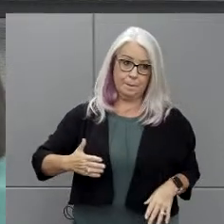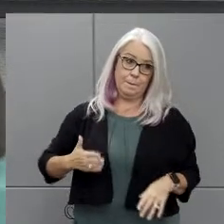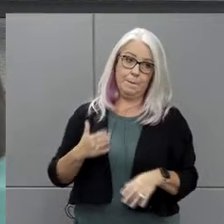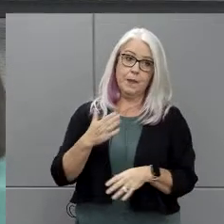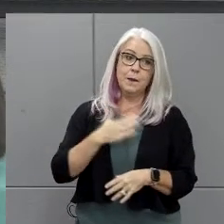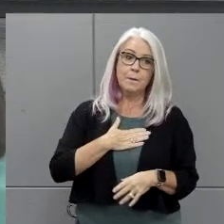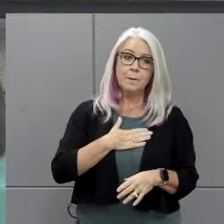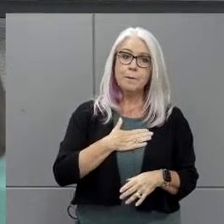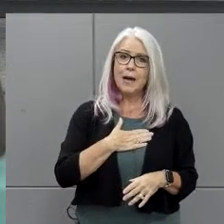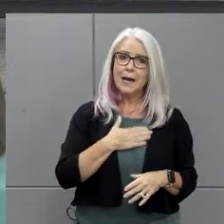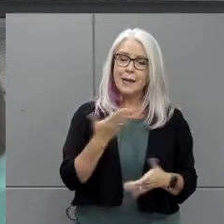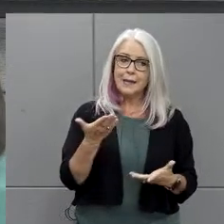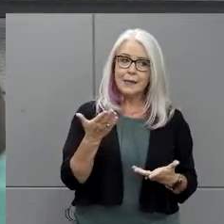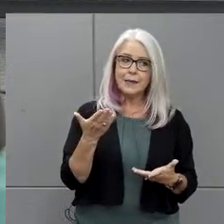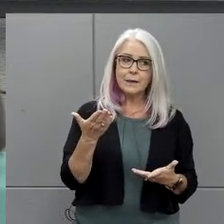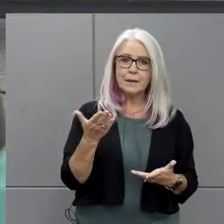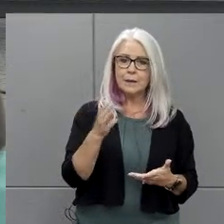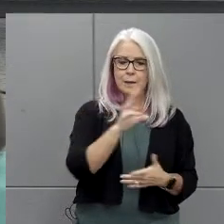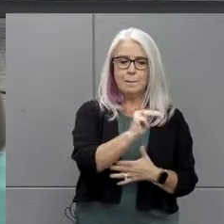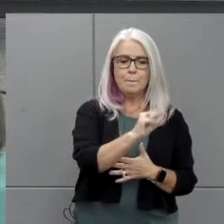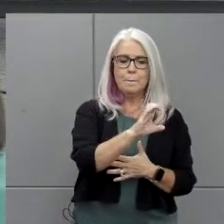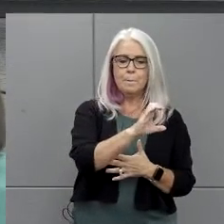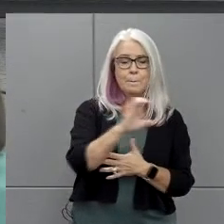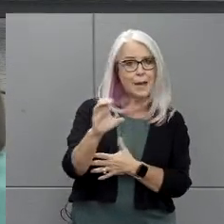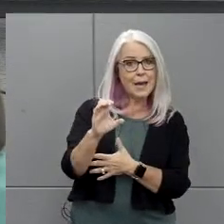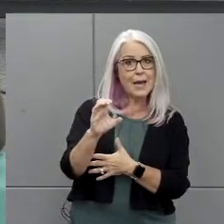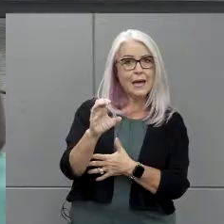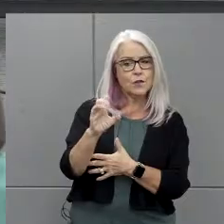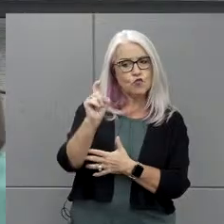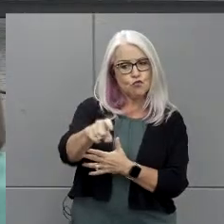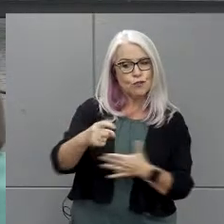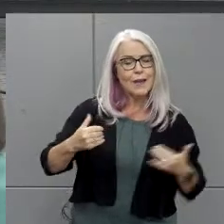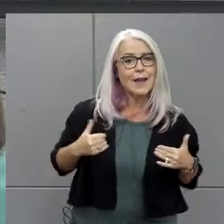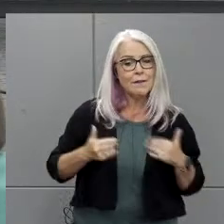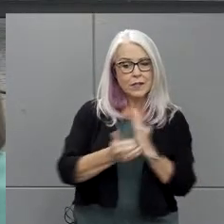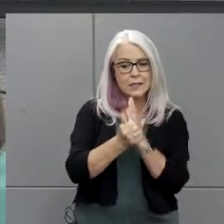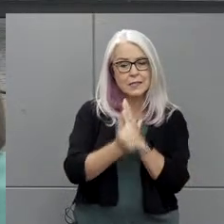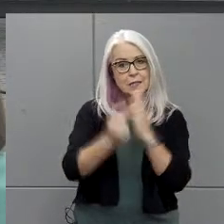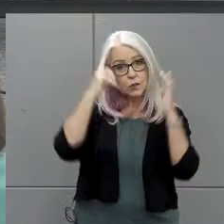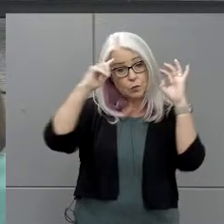skilled president. Mott deserves a skilled president. Am I saying that